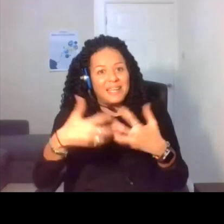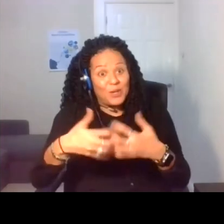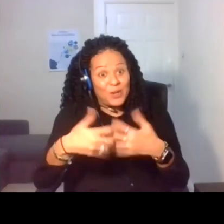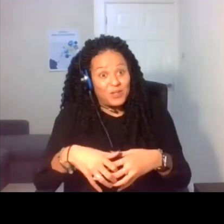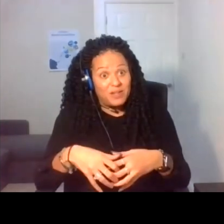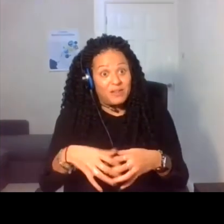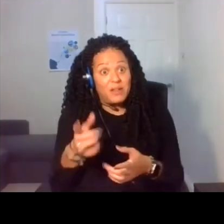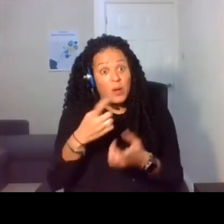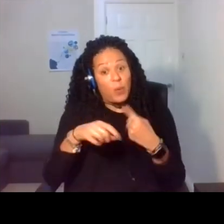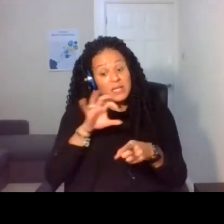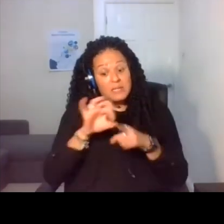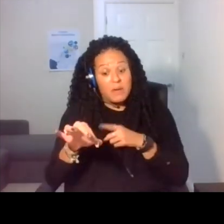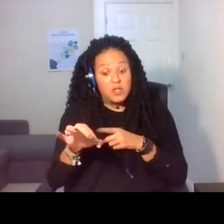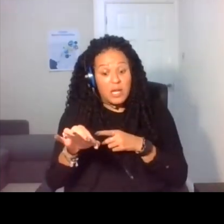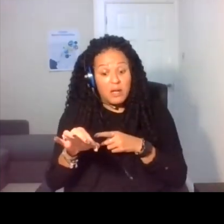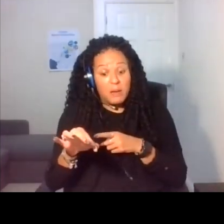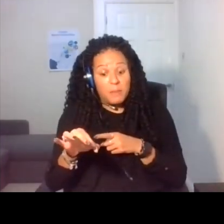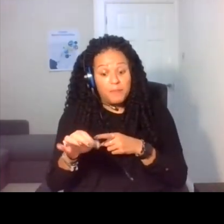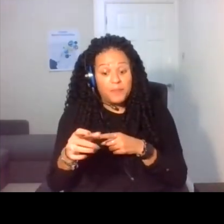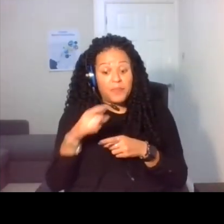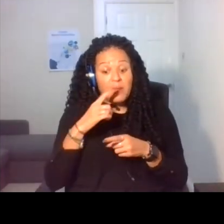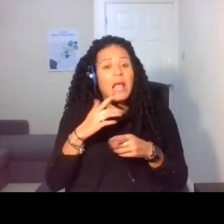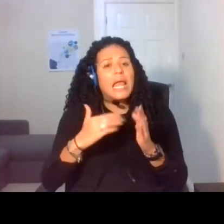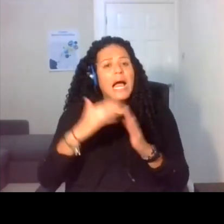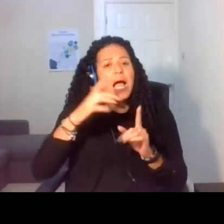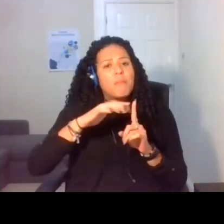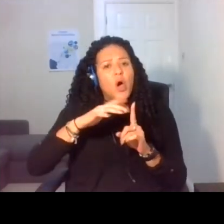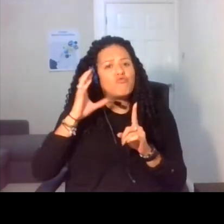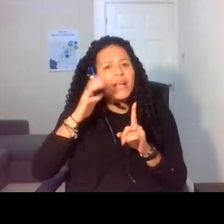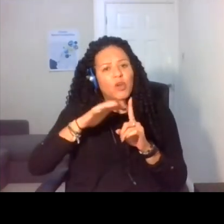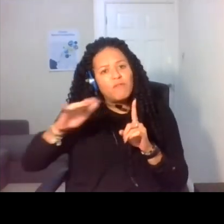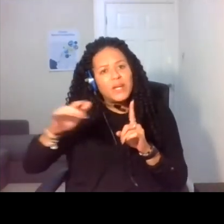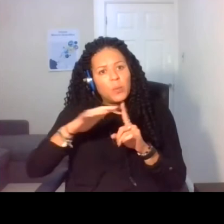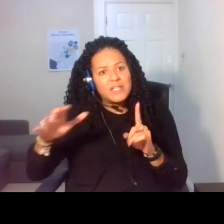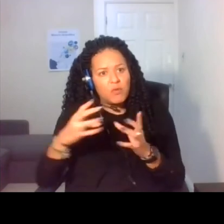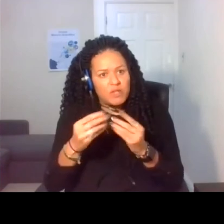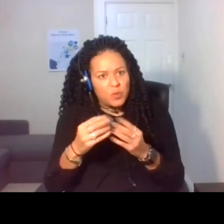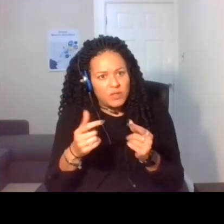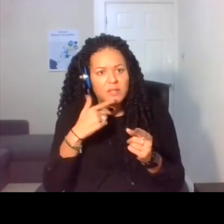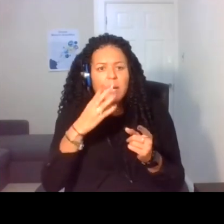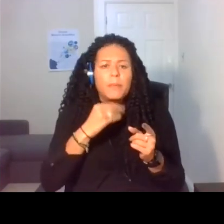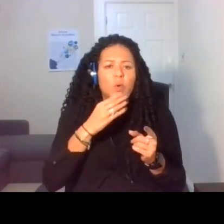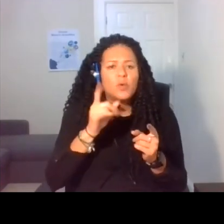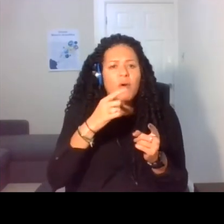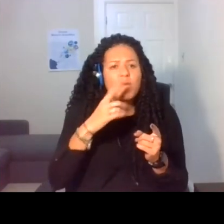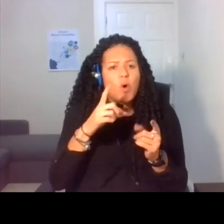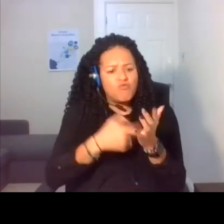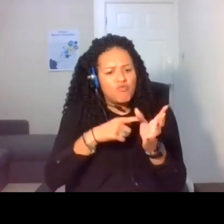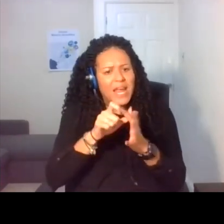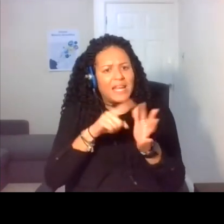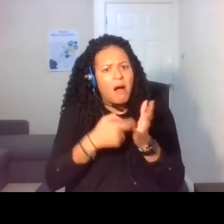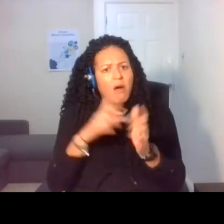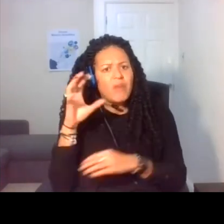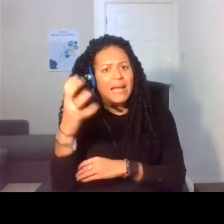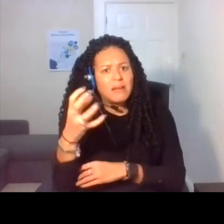are specialized in high power radio frequency sources that can be used, for example, in radars or to